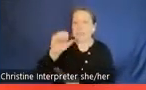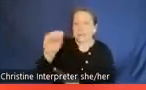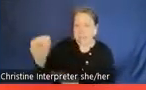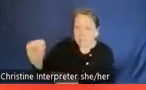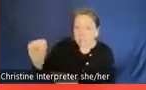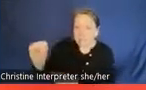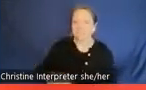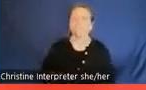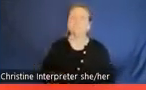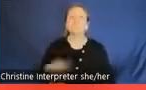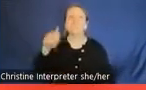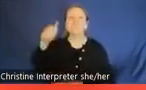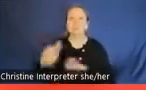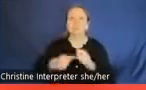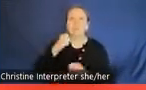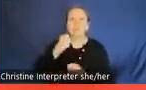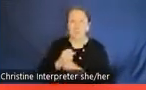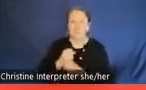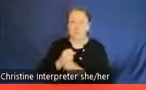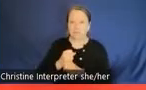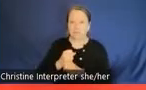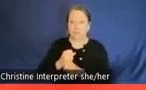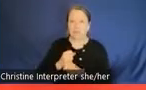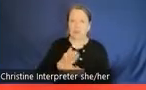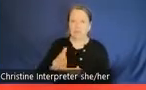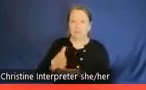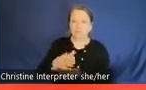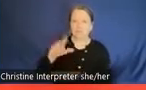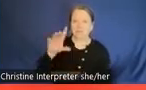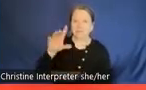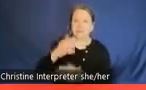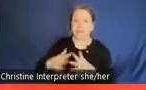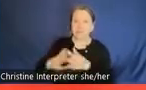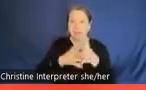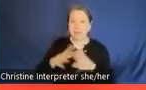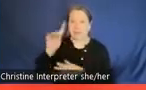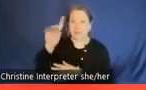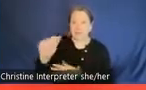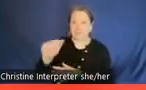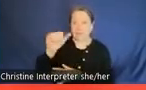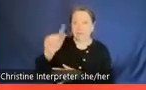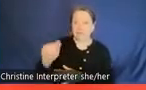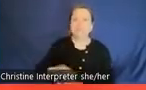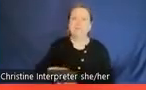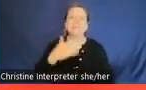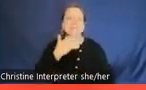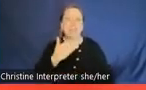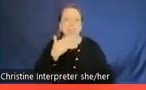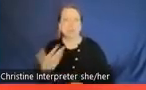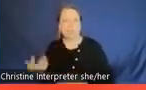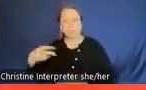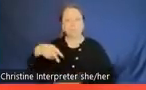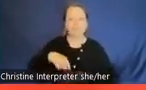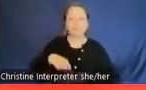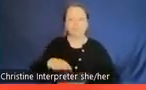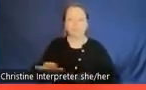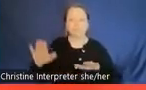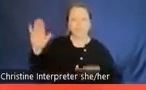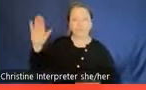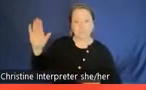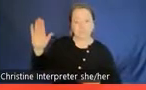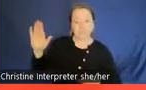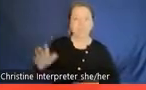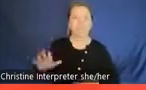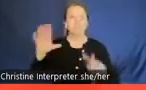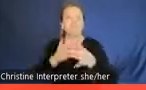of the Americans with Disabilities Act, Deborah Lisi Baker testified in front of Congress and she shared one of her favorite quotes. The quote,